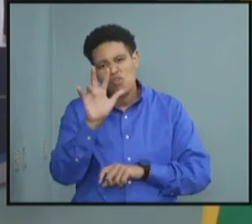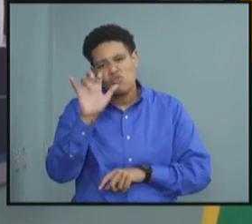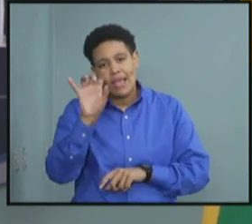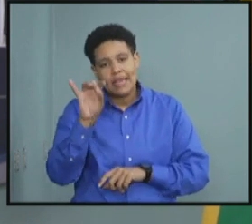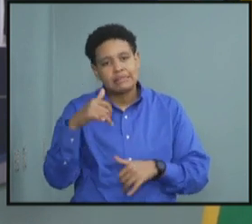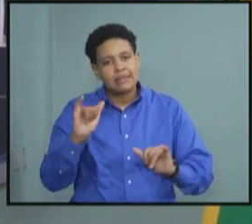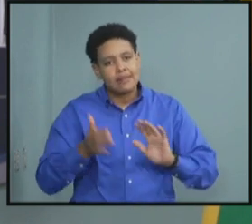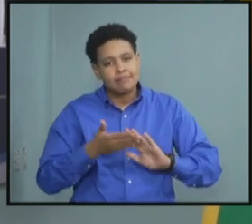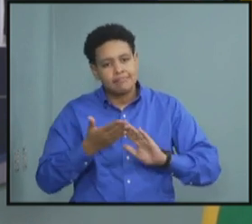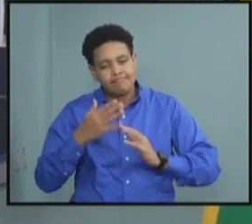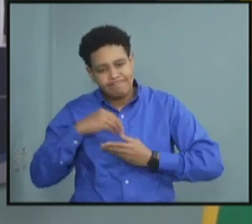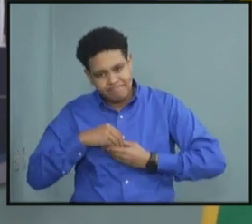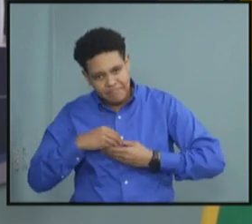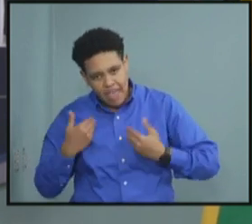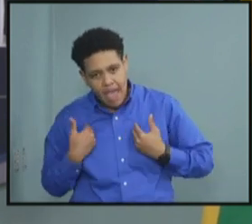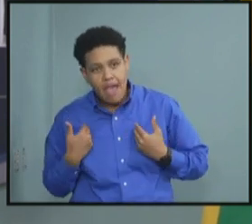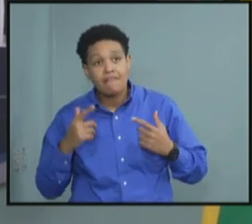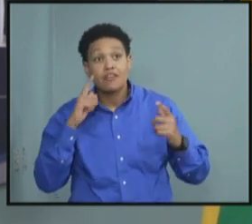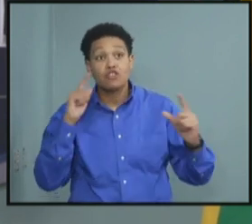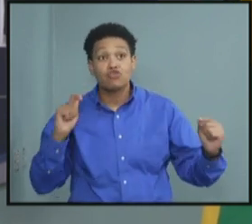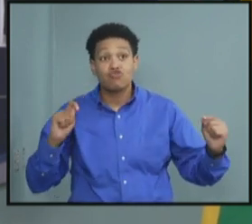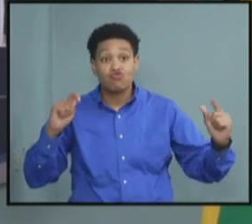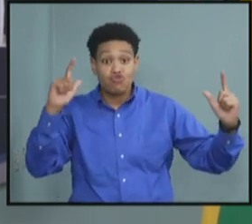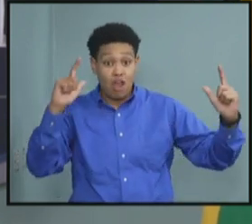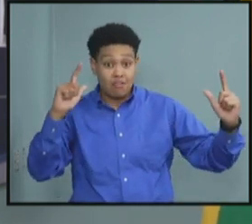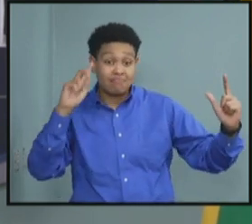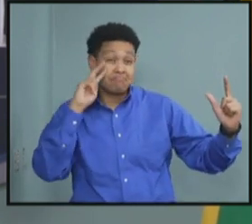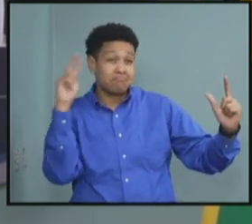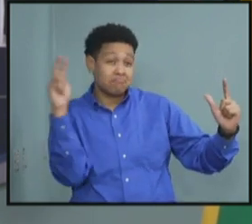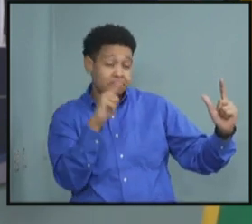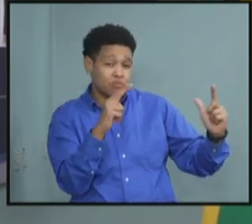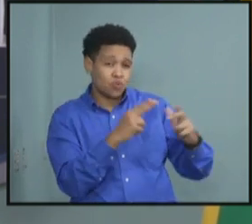The graph, which will be displayed shortly,